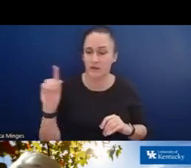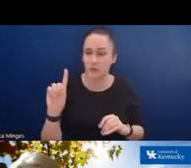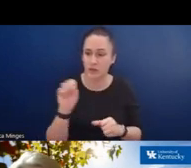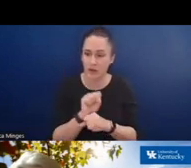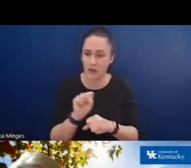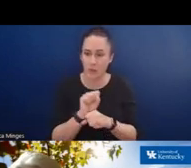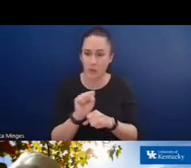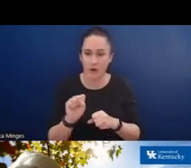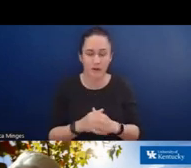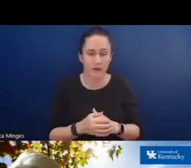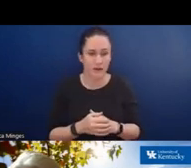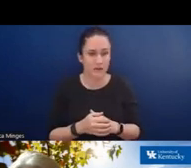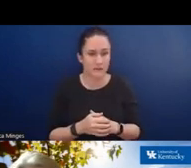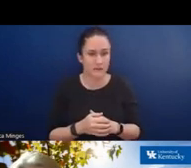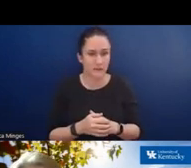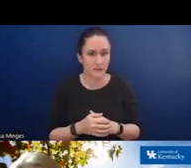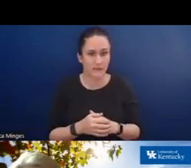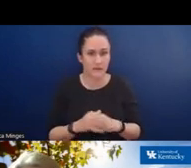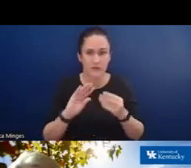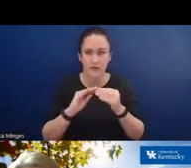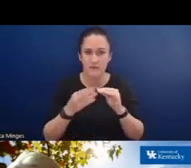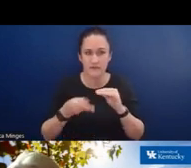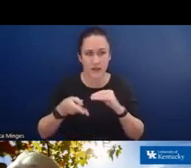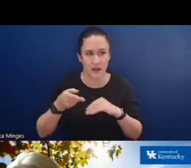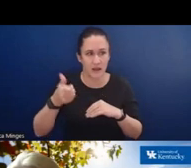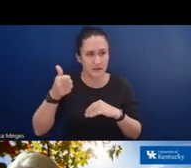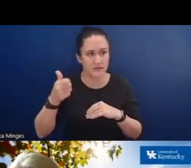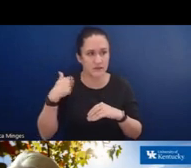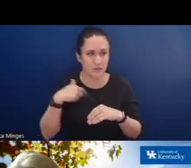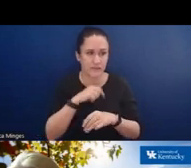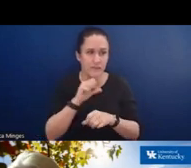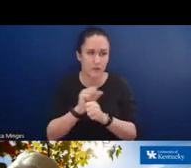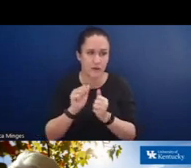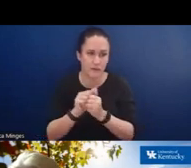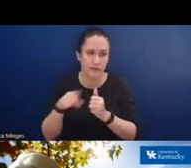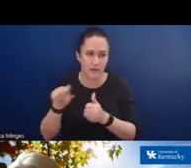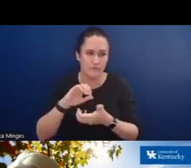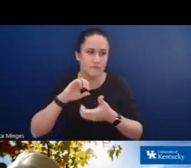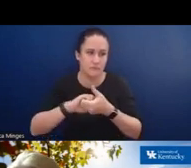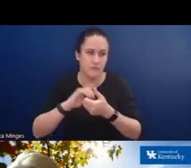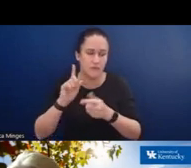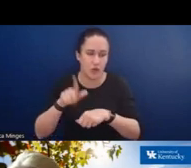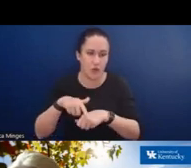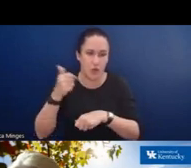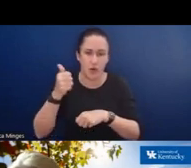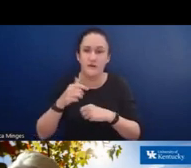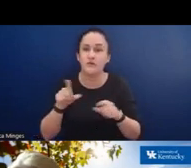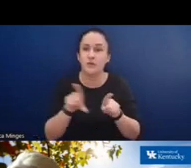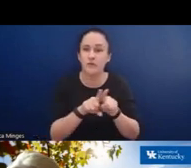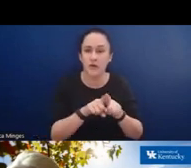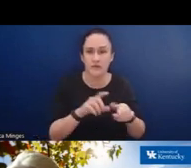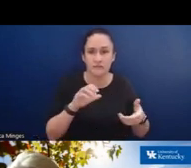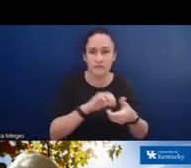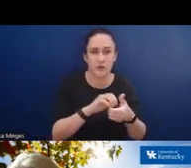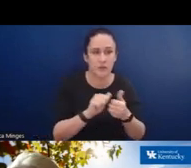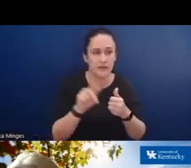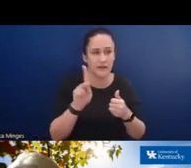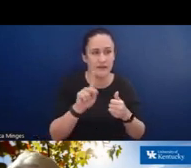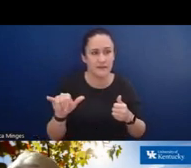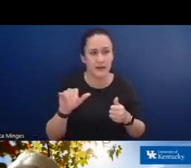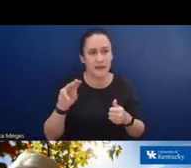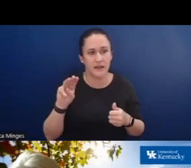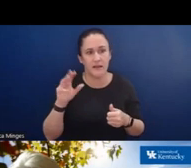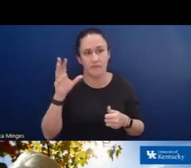work. And so their numbers have been the highest. We've been working with them the longest. We have also partnered with Kentucky Moms